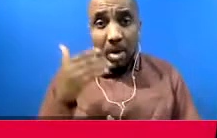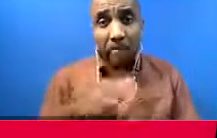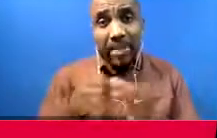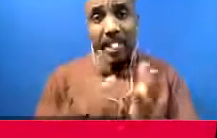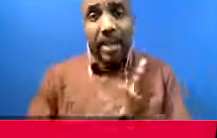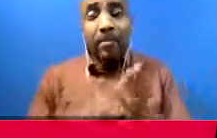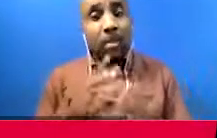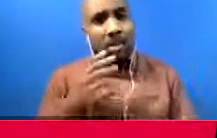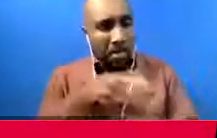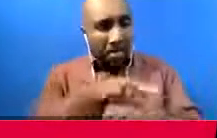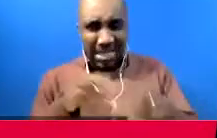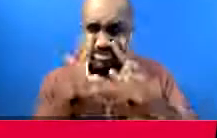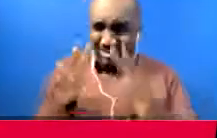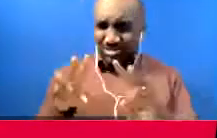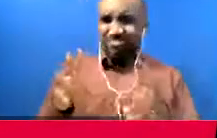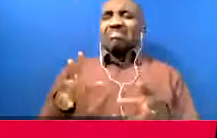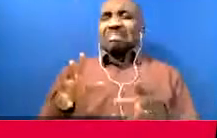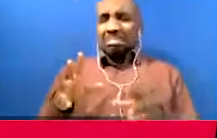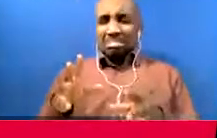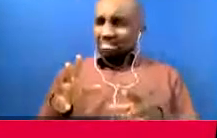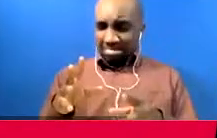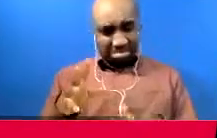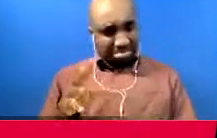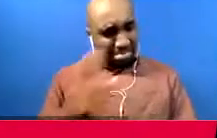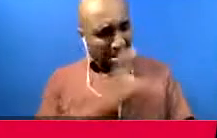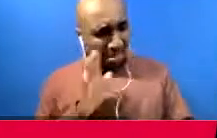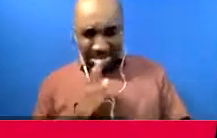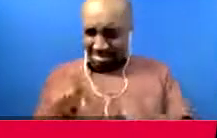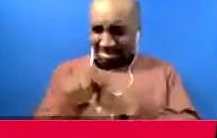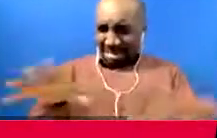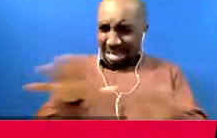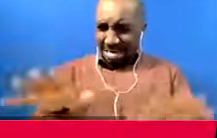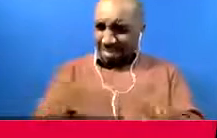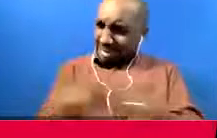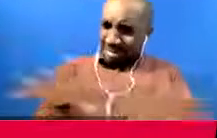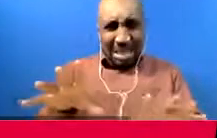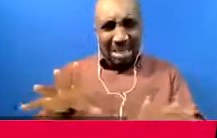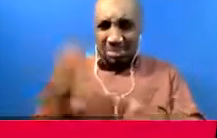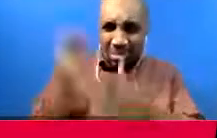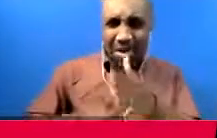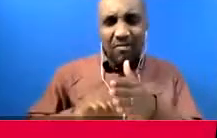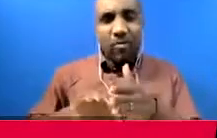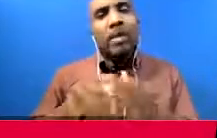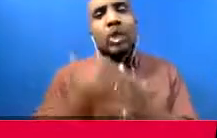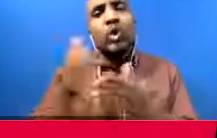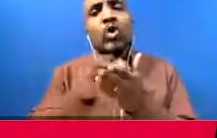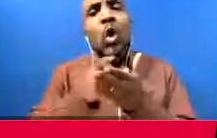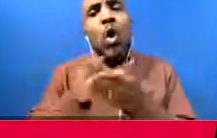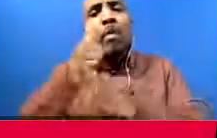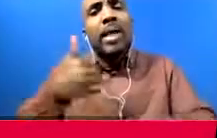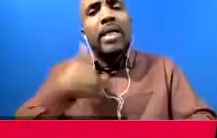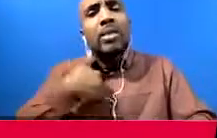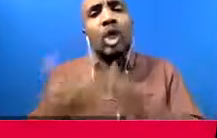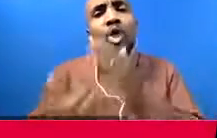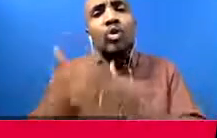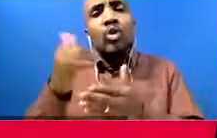police essentially looking and behaving like the military. So an example for this is where I'm based, New York City, the New York Police